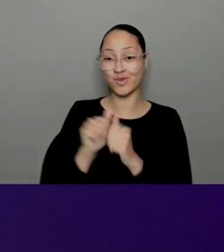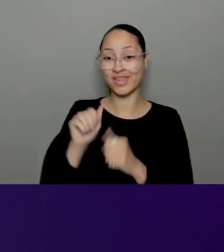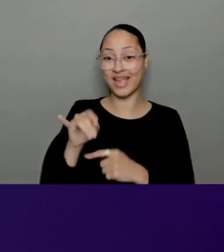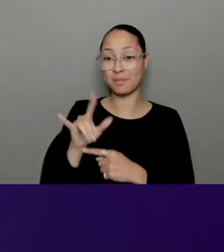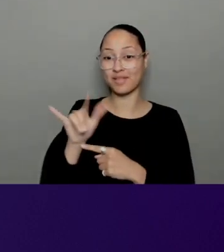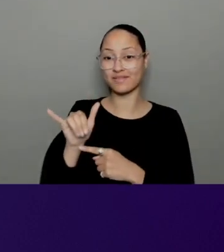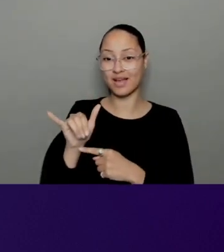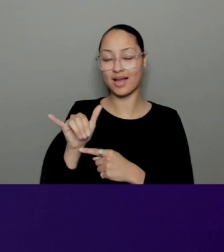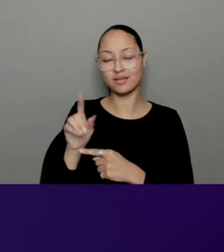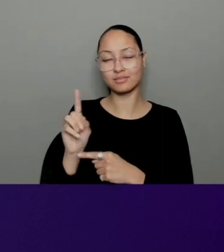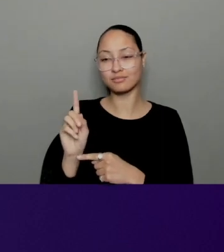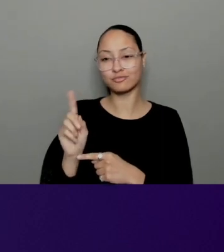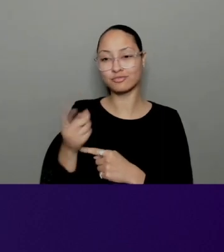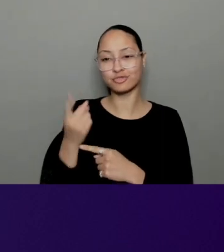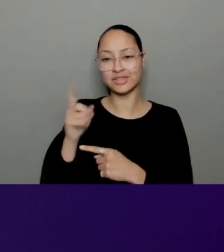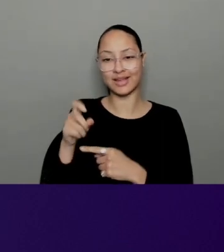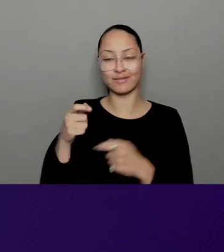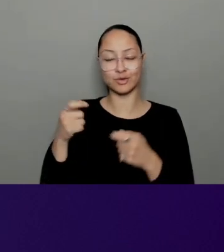manage.